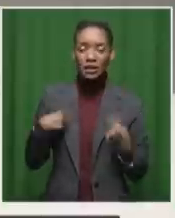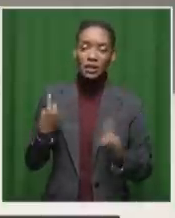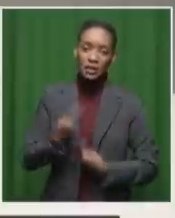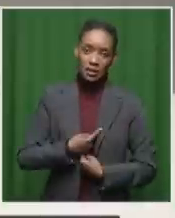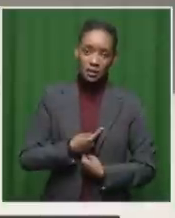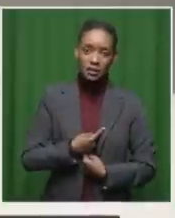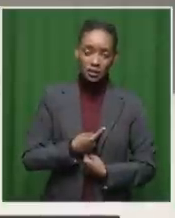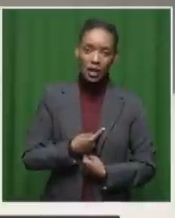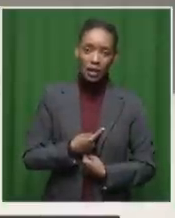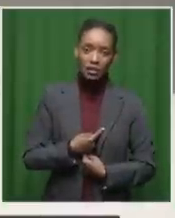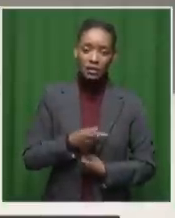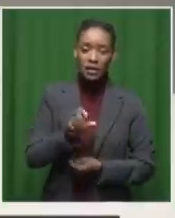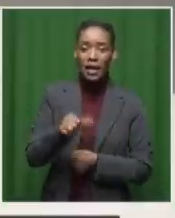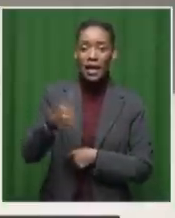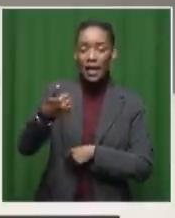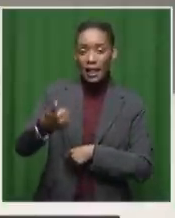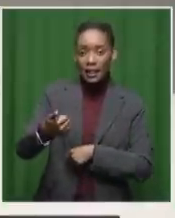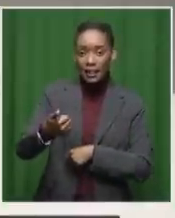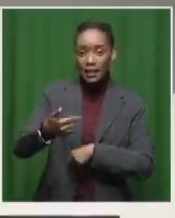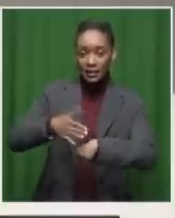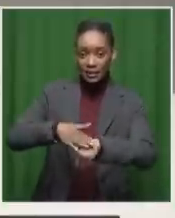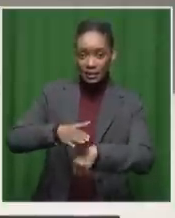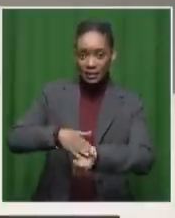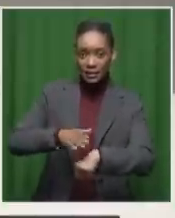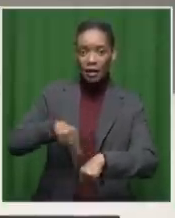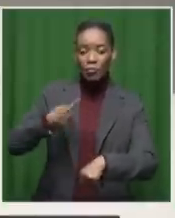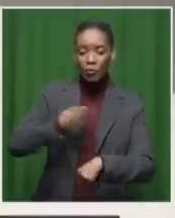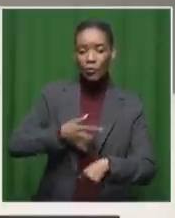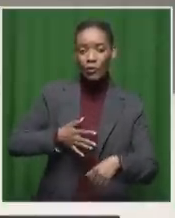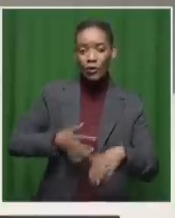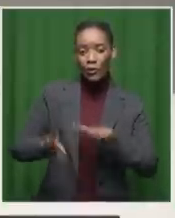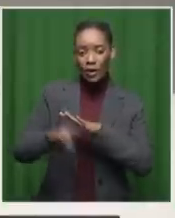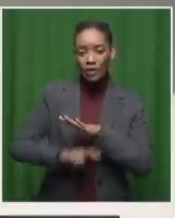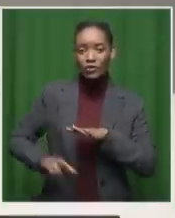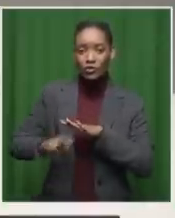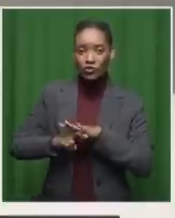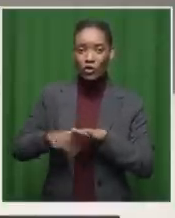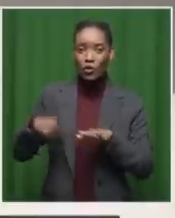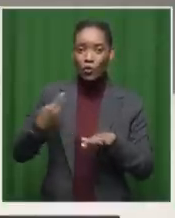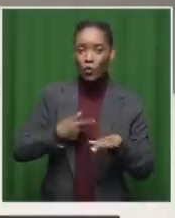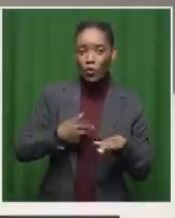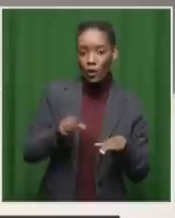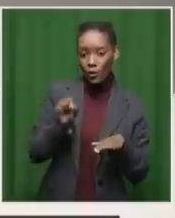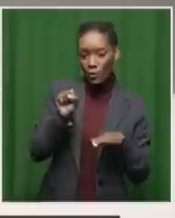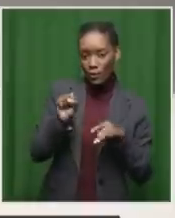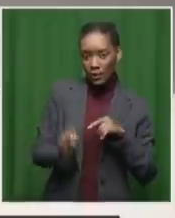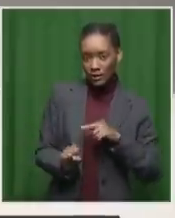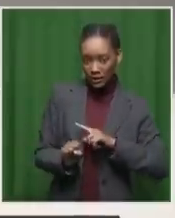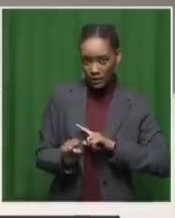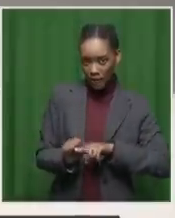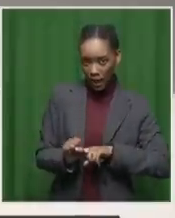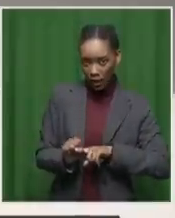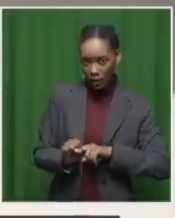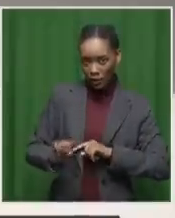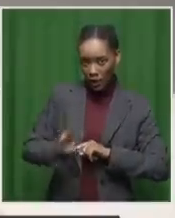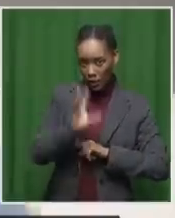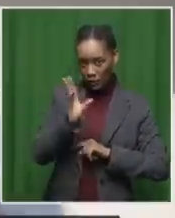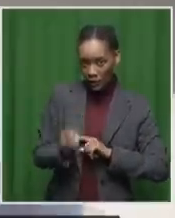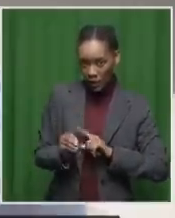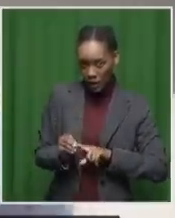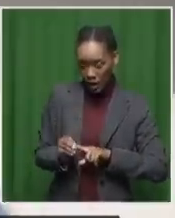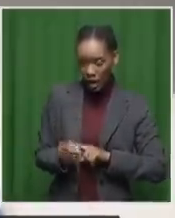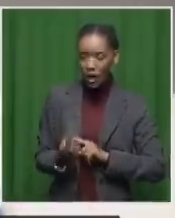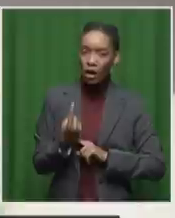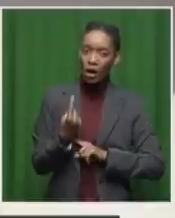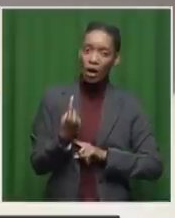pandemic fund. We are coming with a regional approach. We want the Southern Africa to come with one proposal. Mm. We want